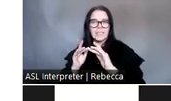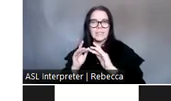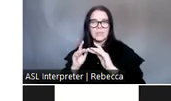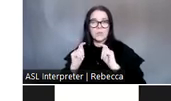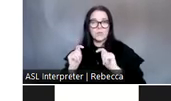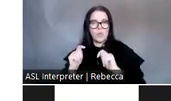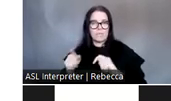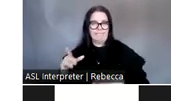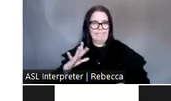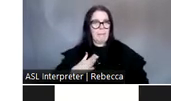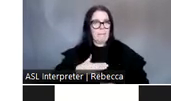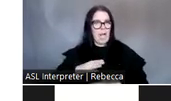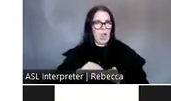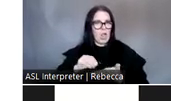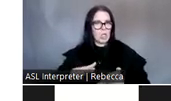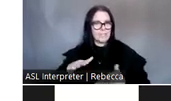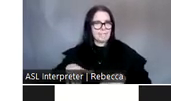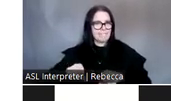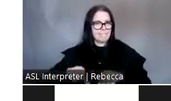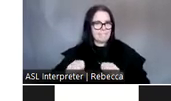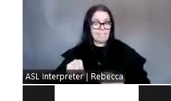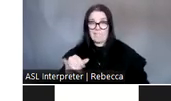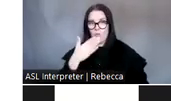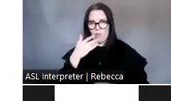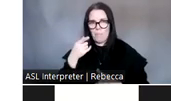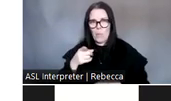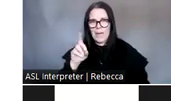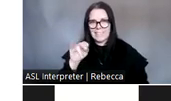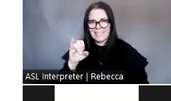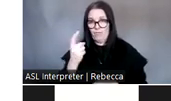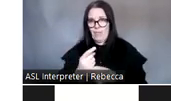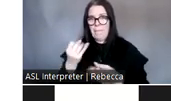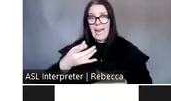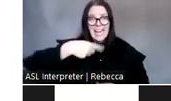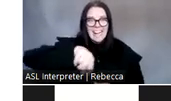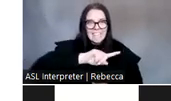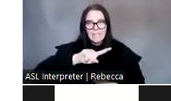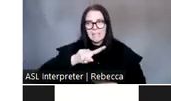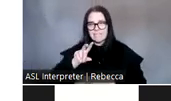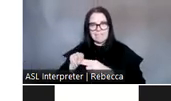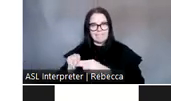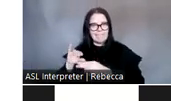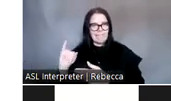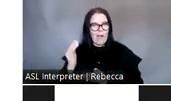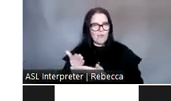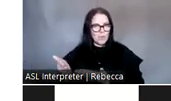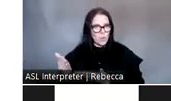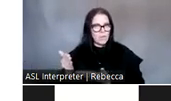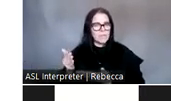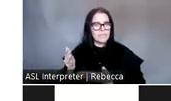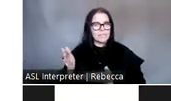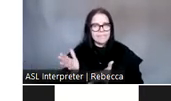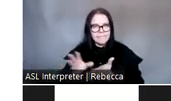learners. Yep, that's a good point, Denise. I think many of us have been able to help our learners access those. There's so many